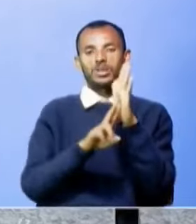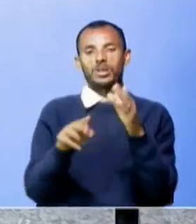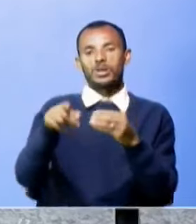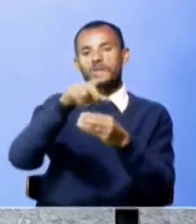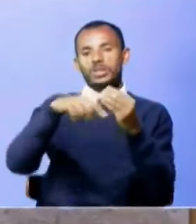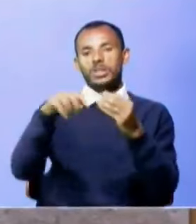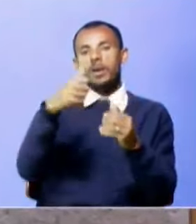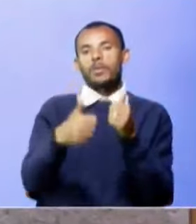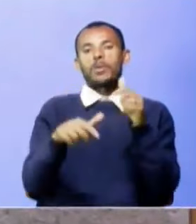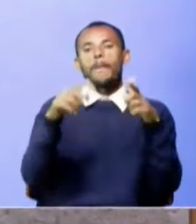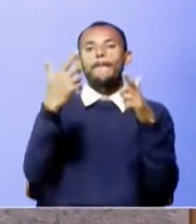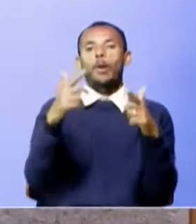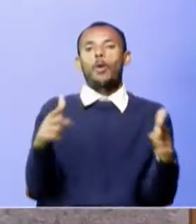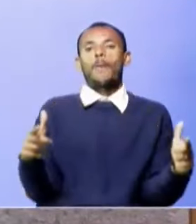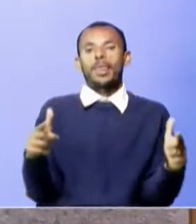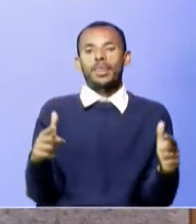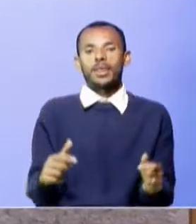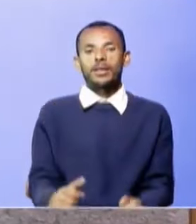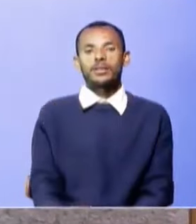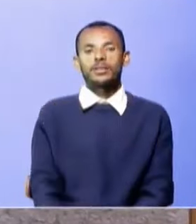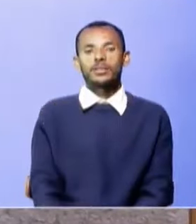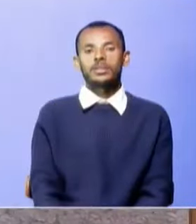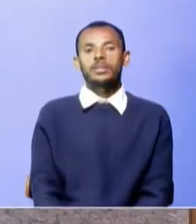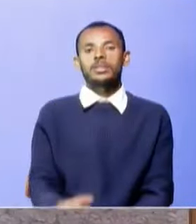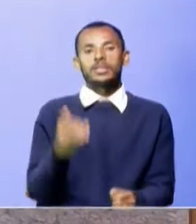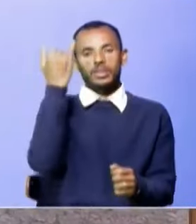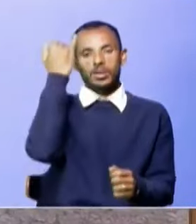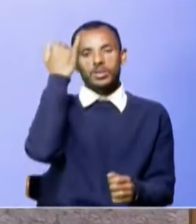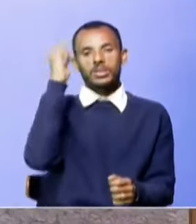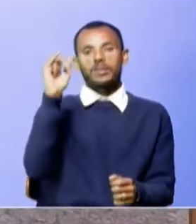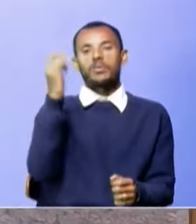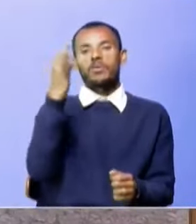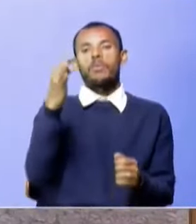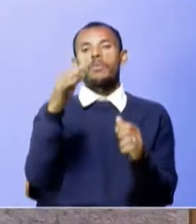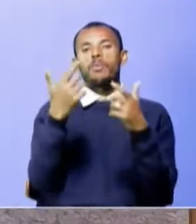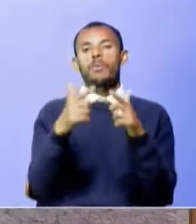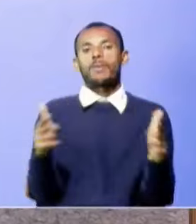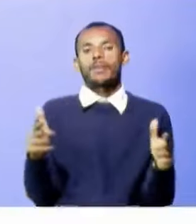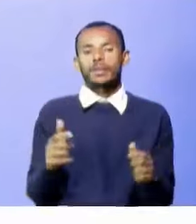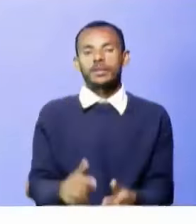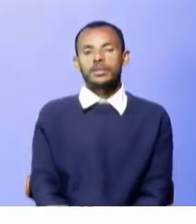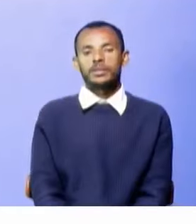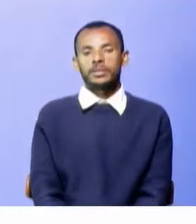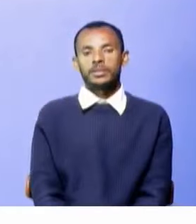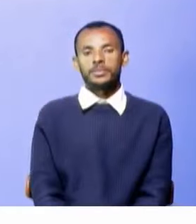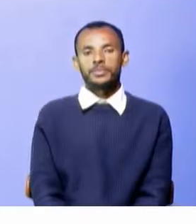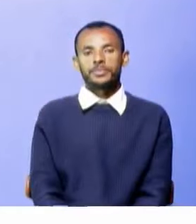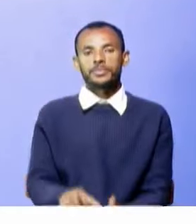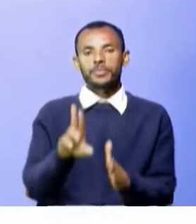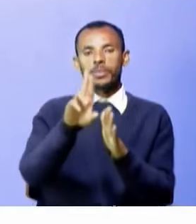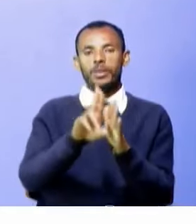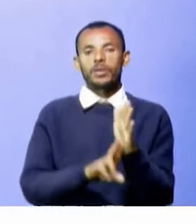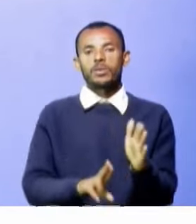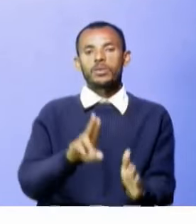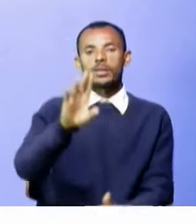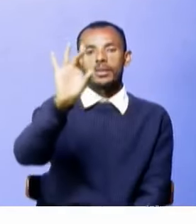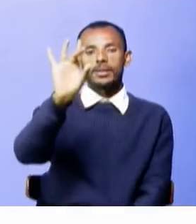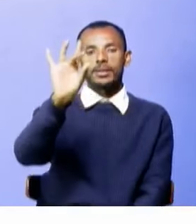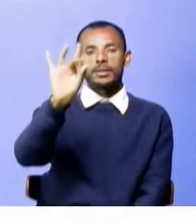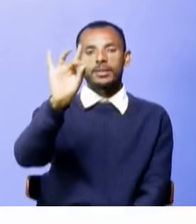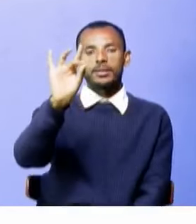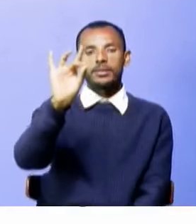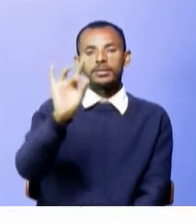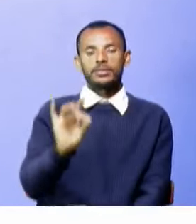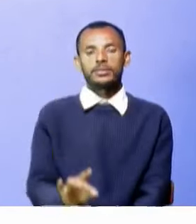about probability, the concept of probability, okay? So Unit 8